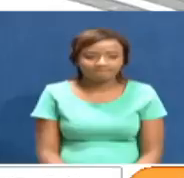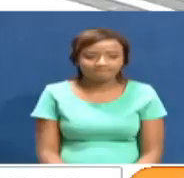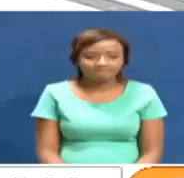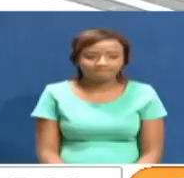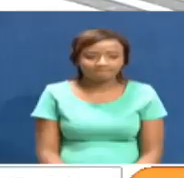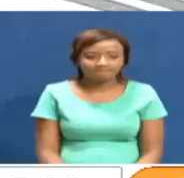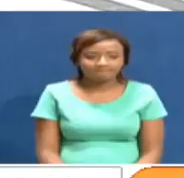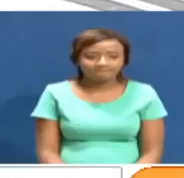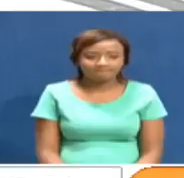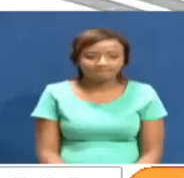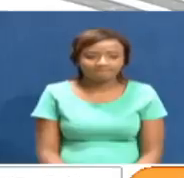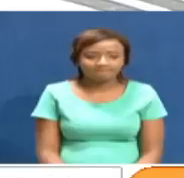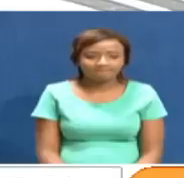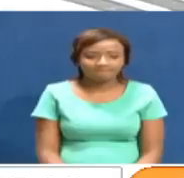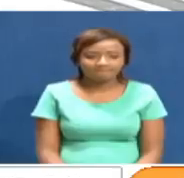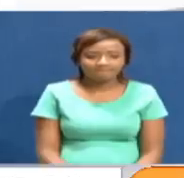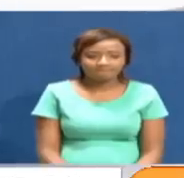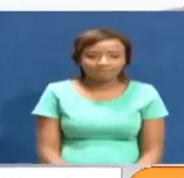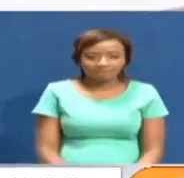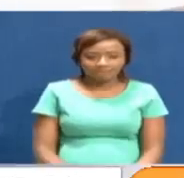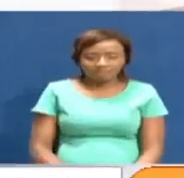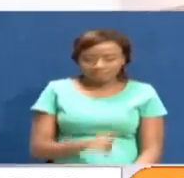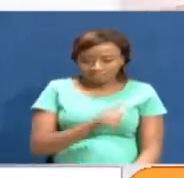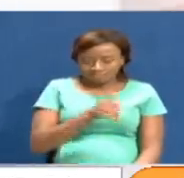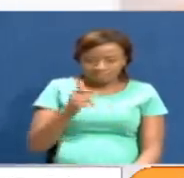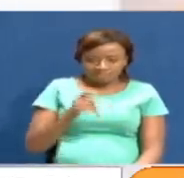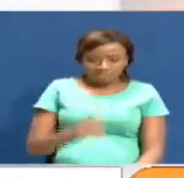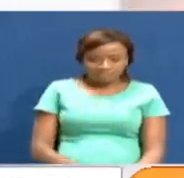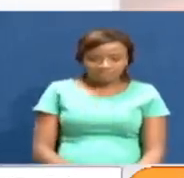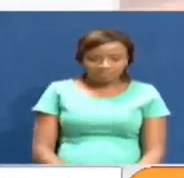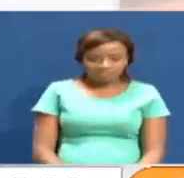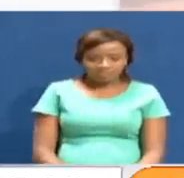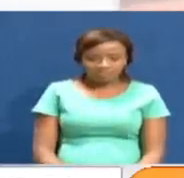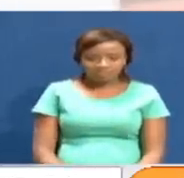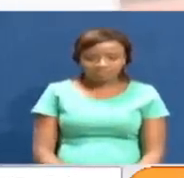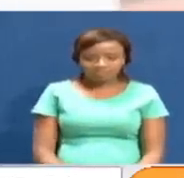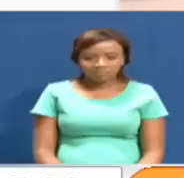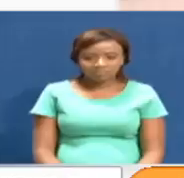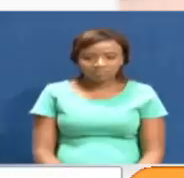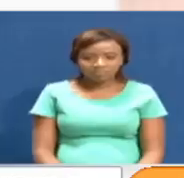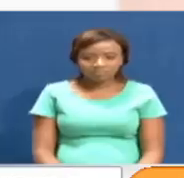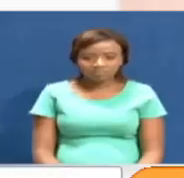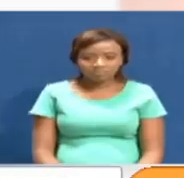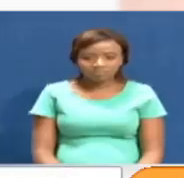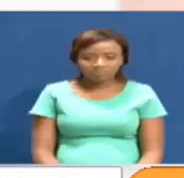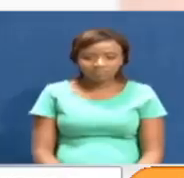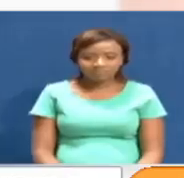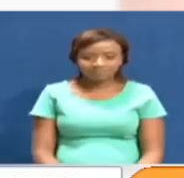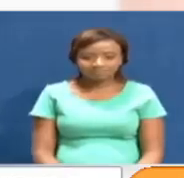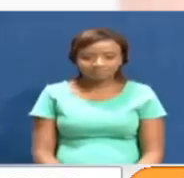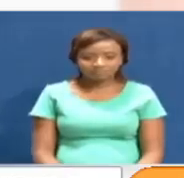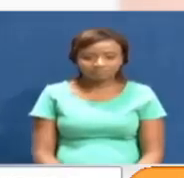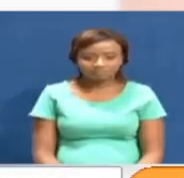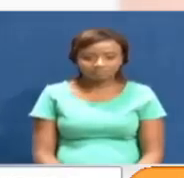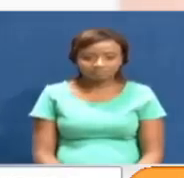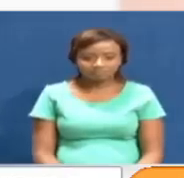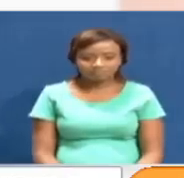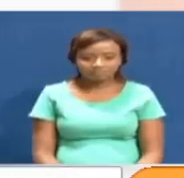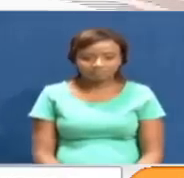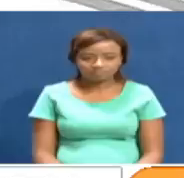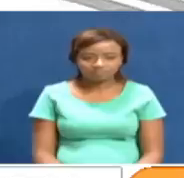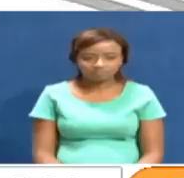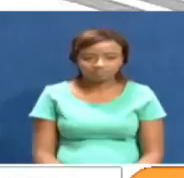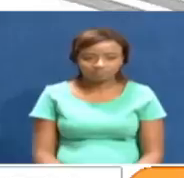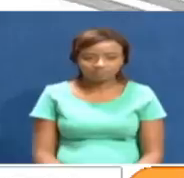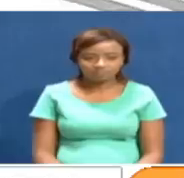Okay, Chege Wairimo says, Major General Badi is an indication that with discipline and determination,